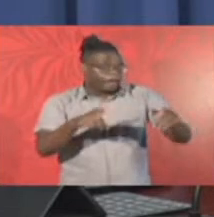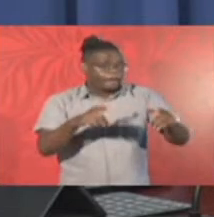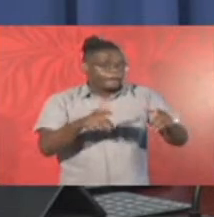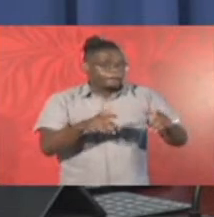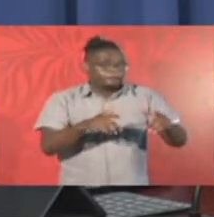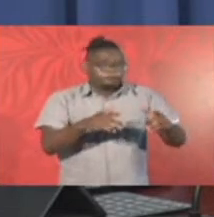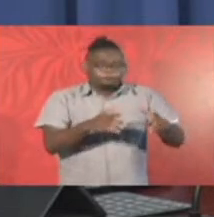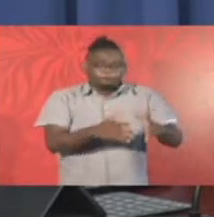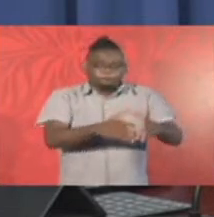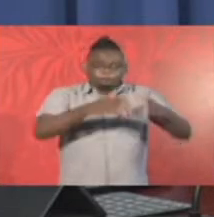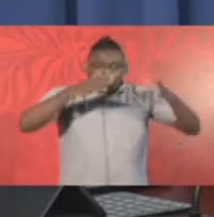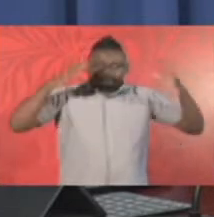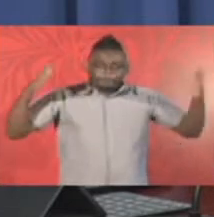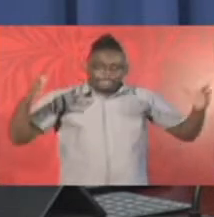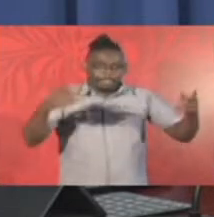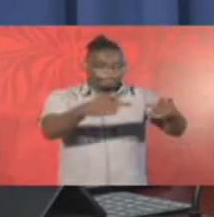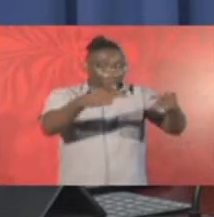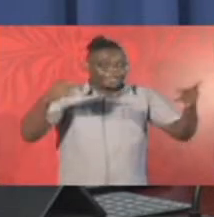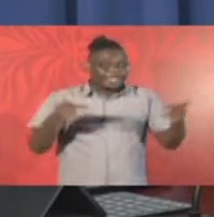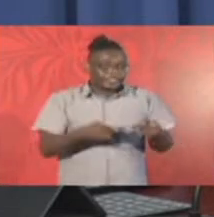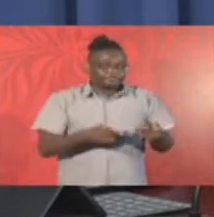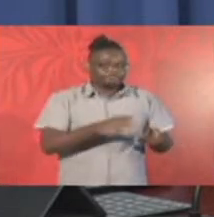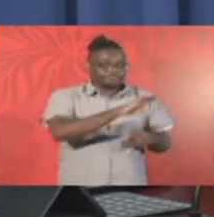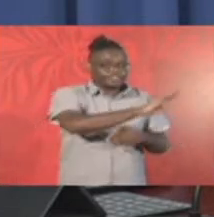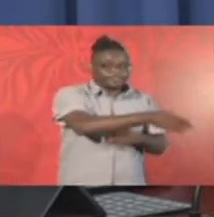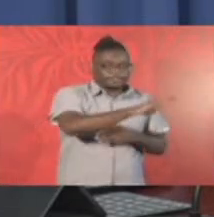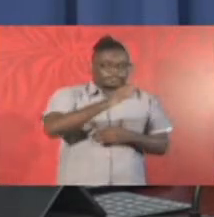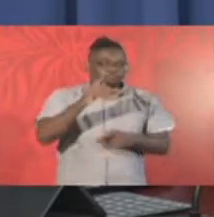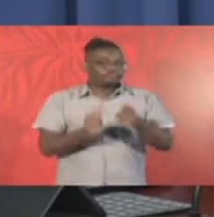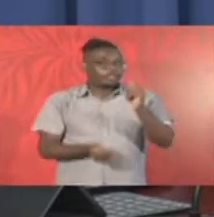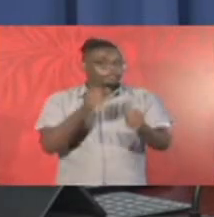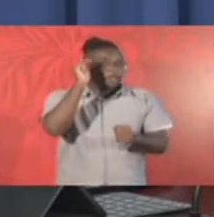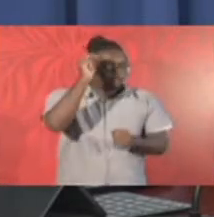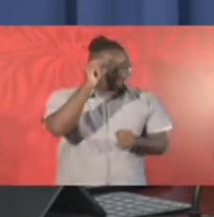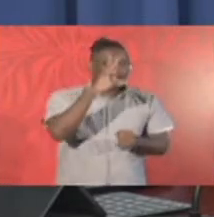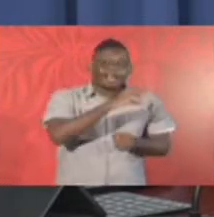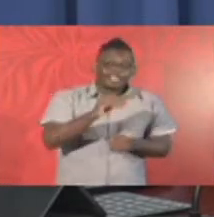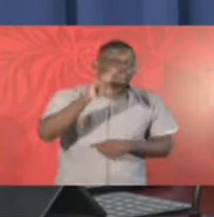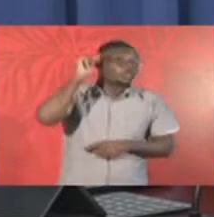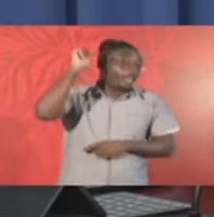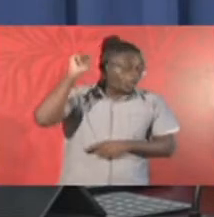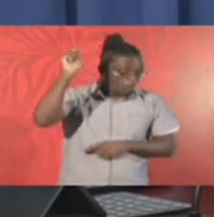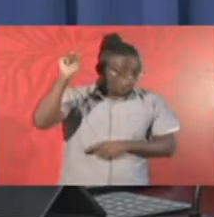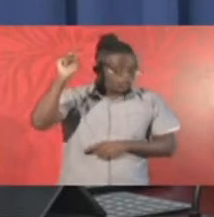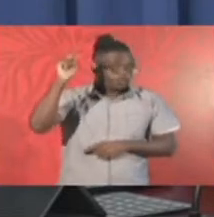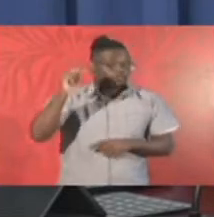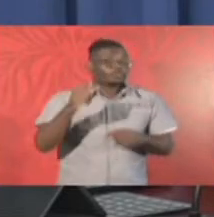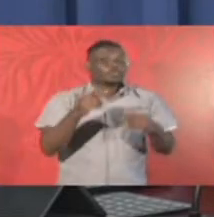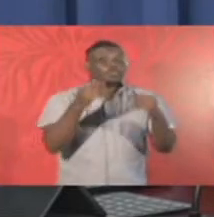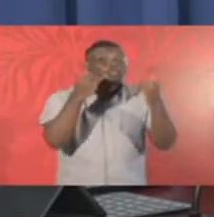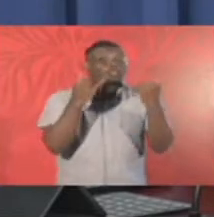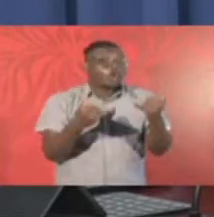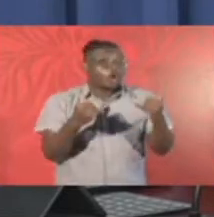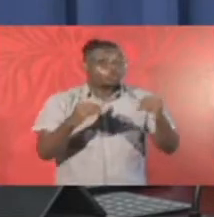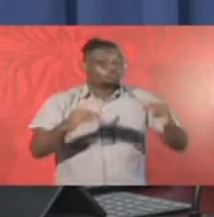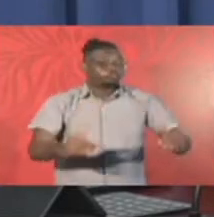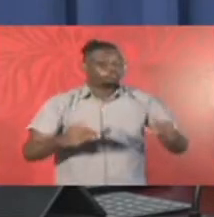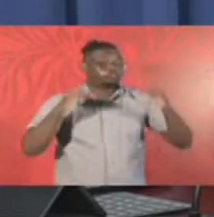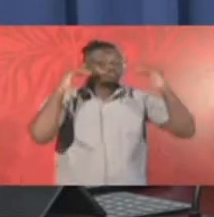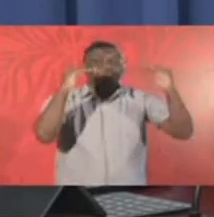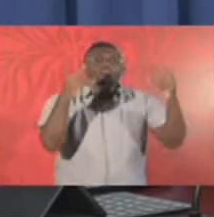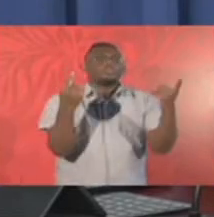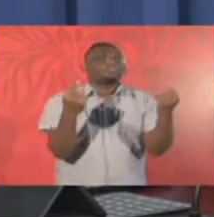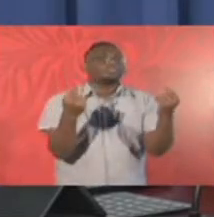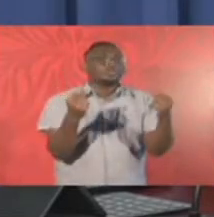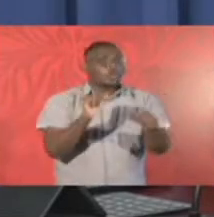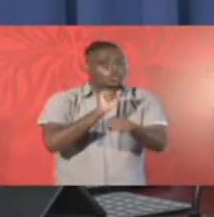throughout the length and breadth of Trinidad and Tobago. Phase 2 now, we are working with the Ministry of Education